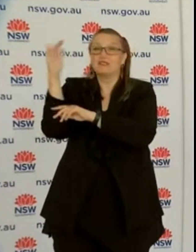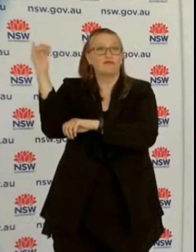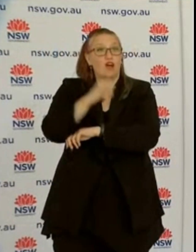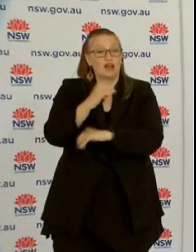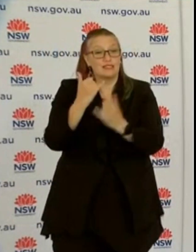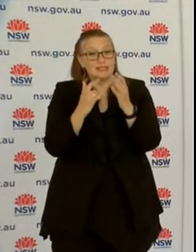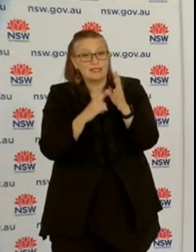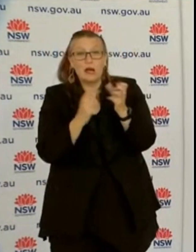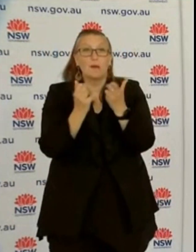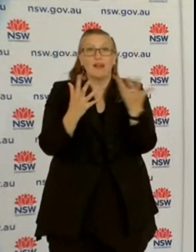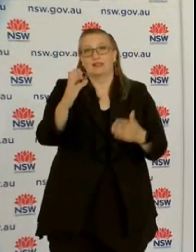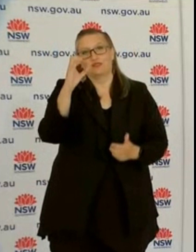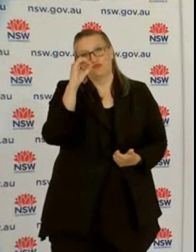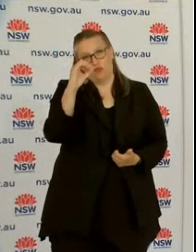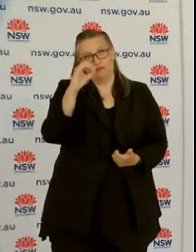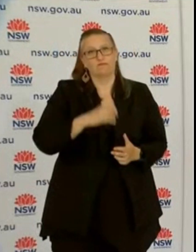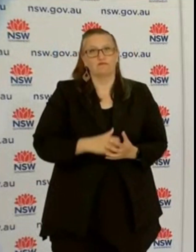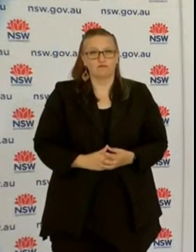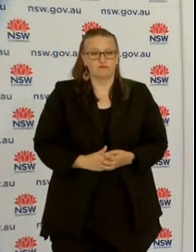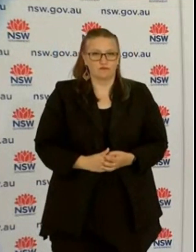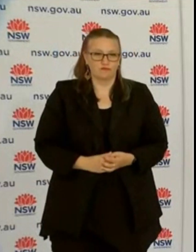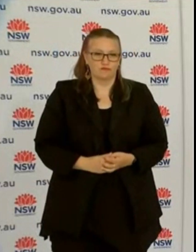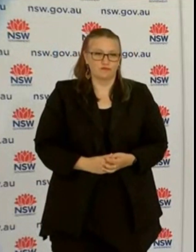cases. We had